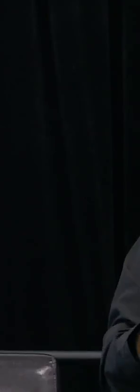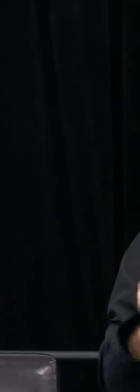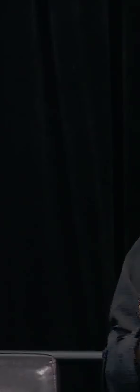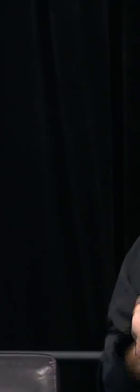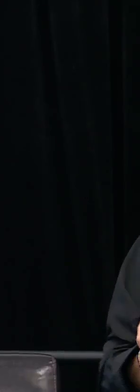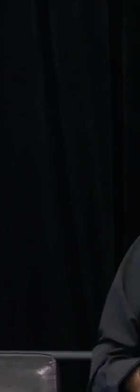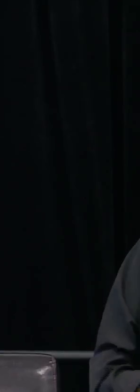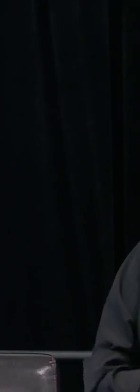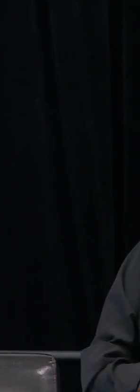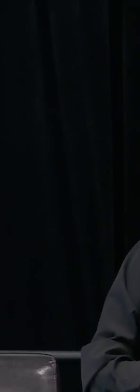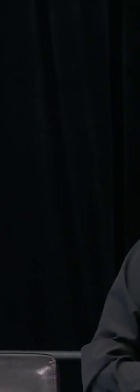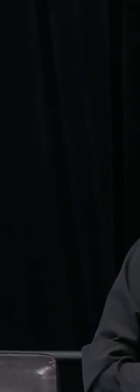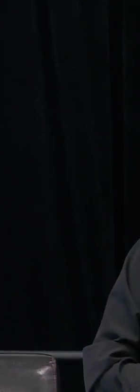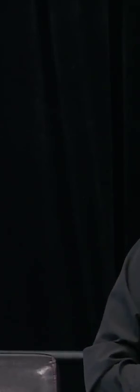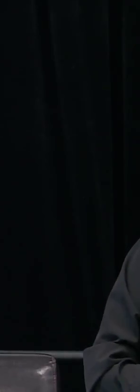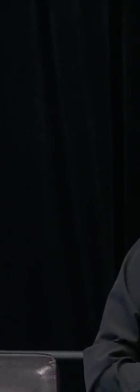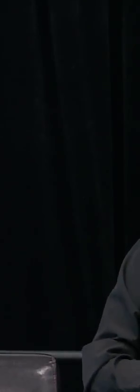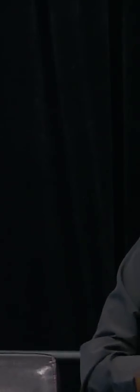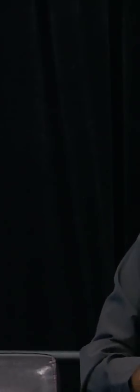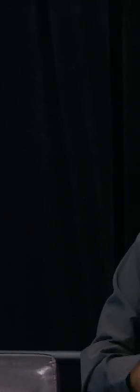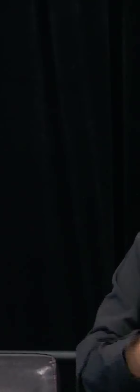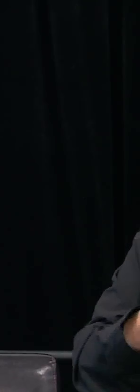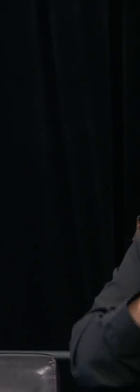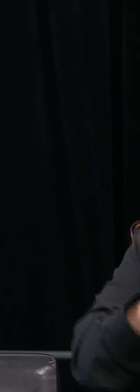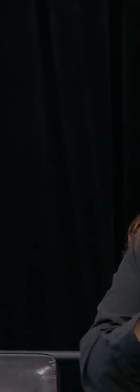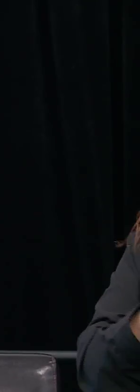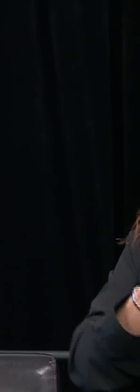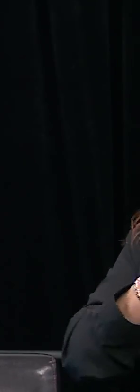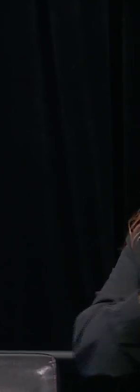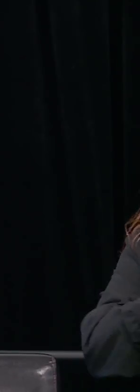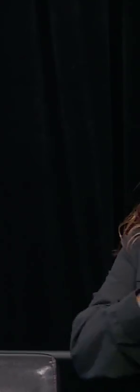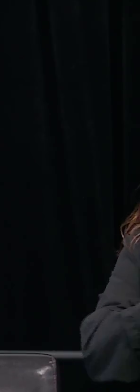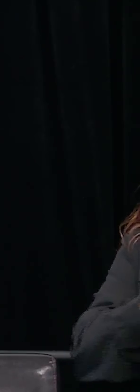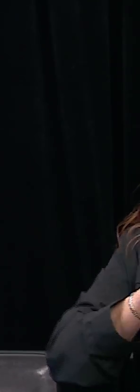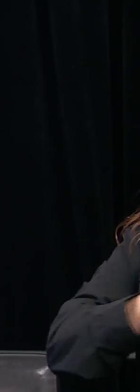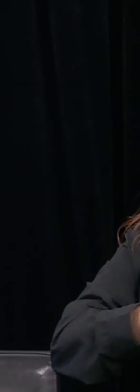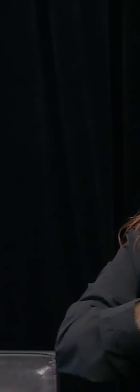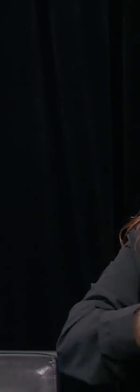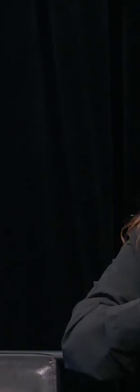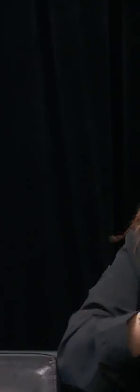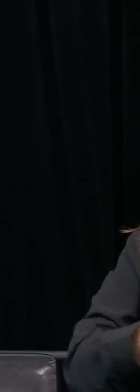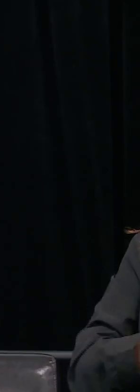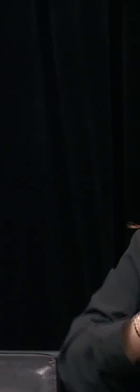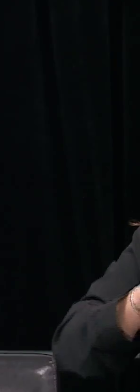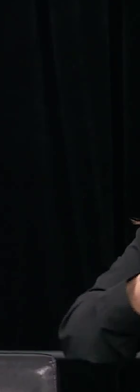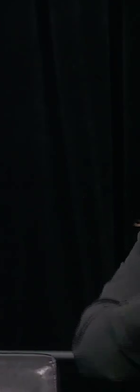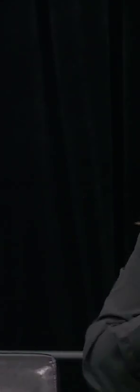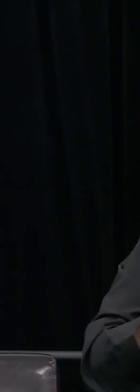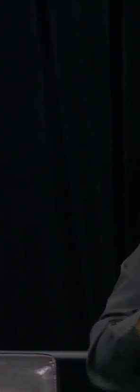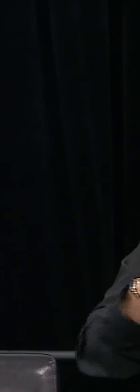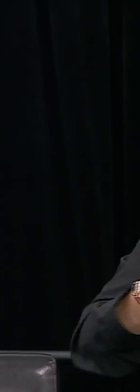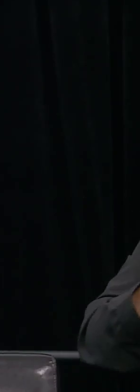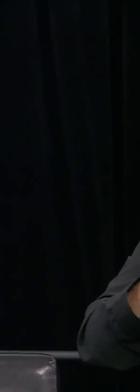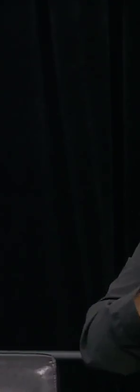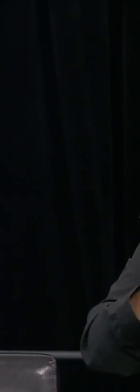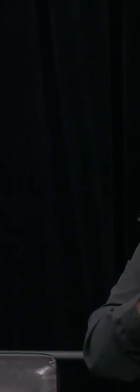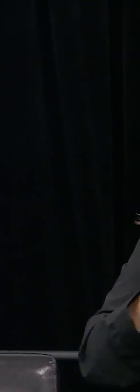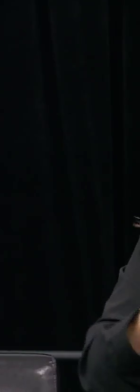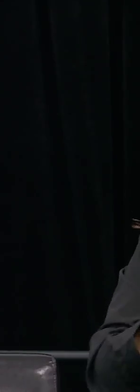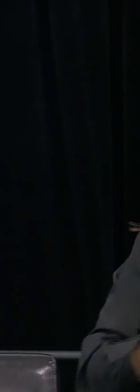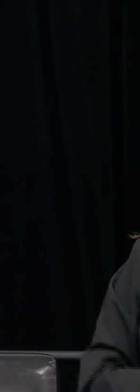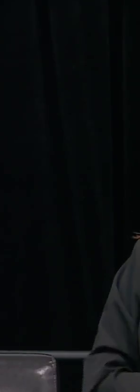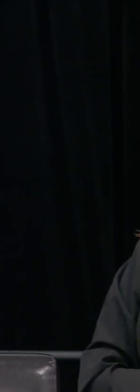accessibility by starting from the fundamentals of it, and disrupt the way it costs? So